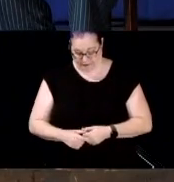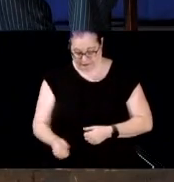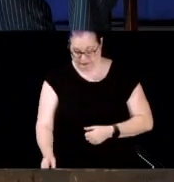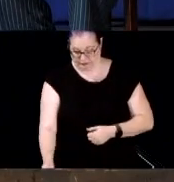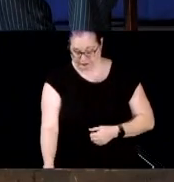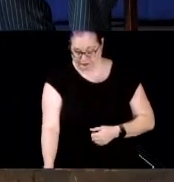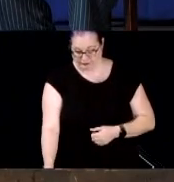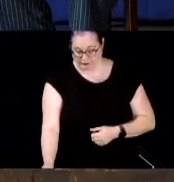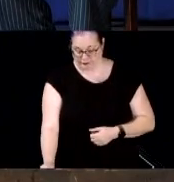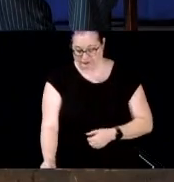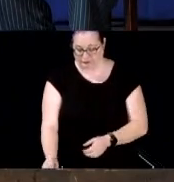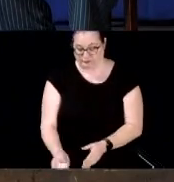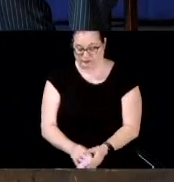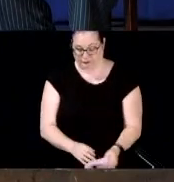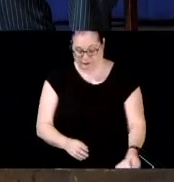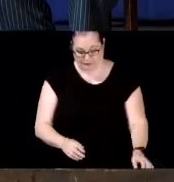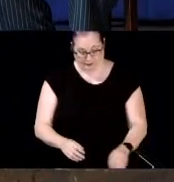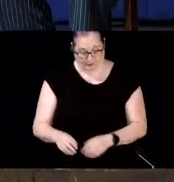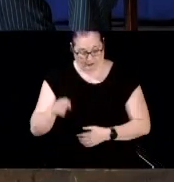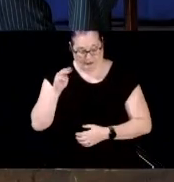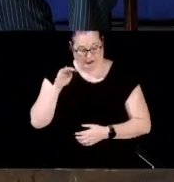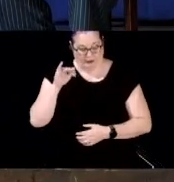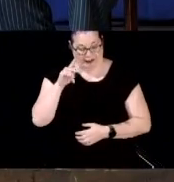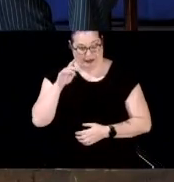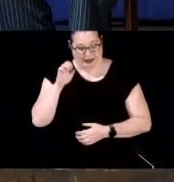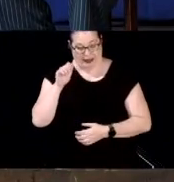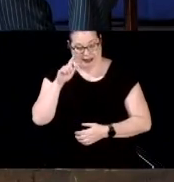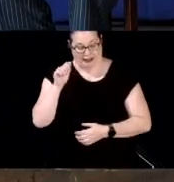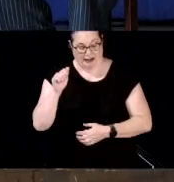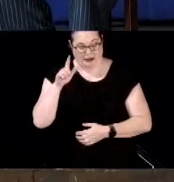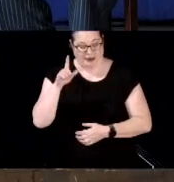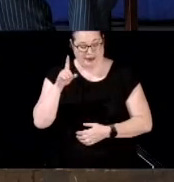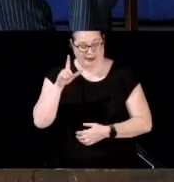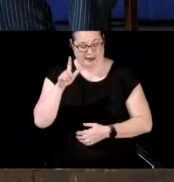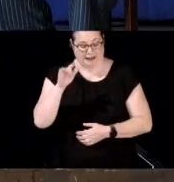Ms. Michaela Lidgard, Principal, River Hill High School.